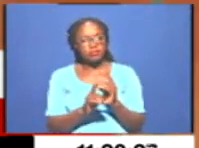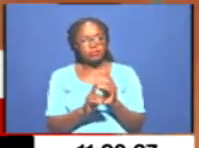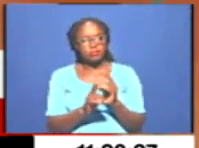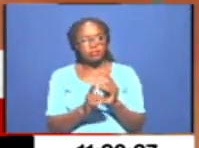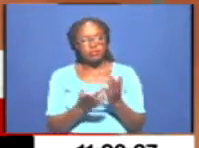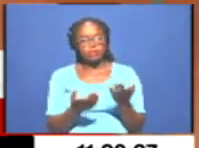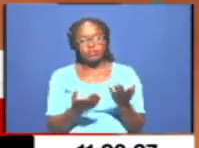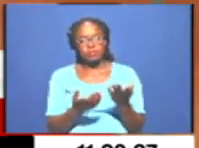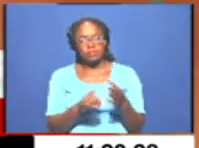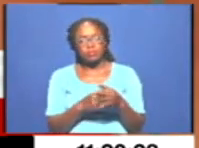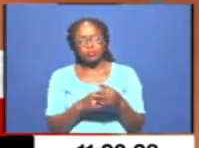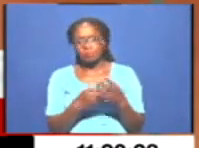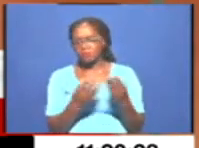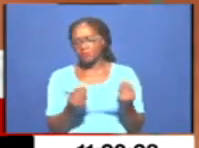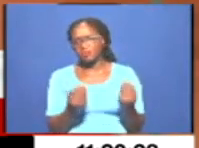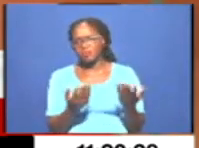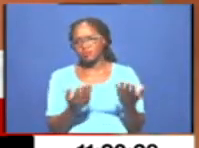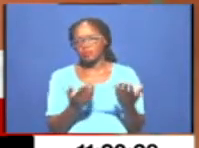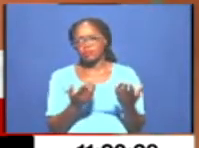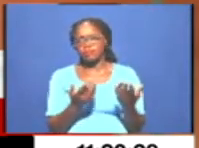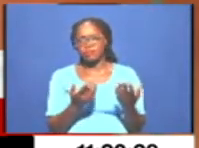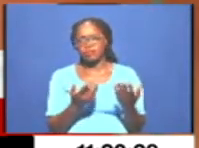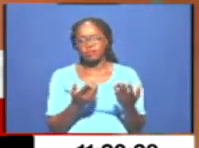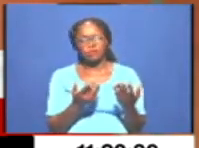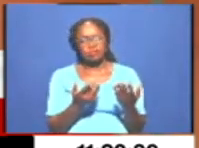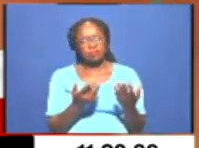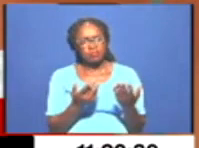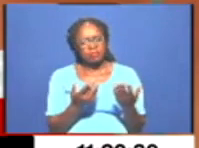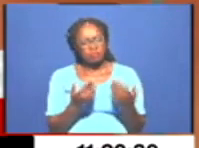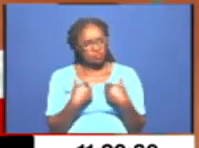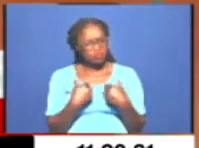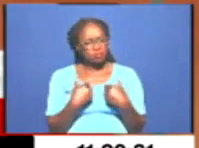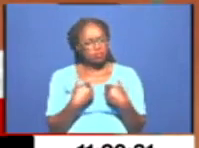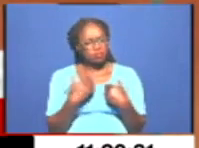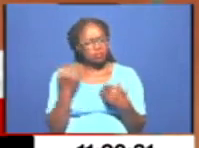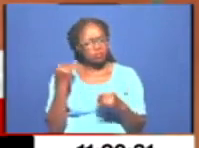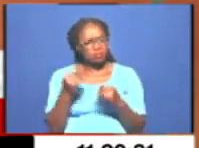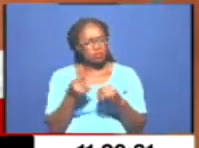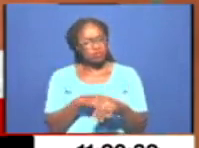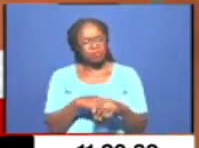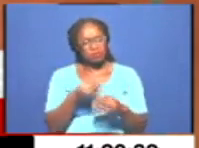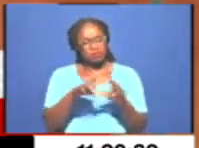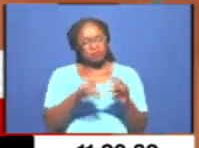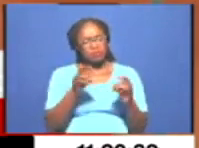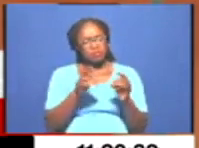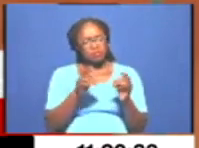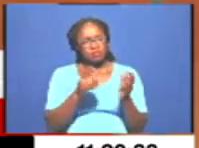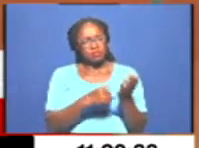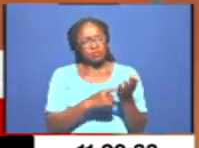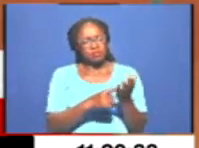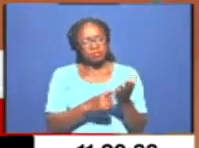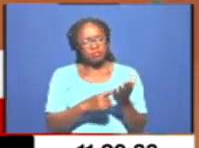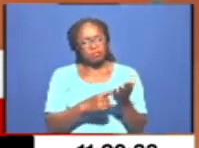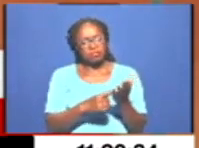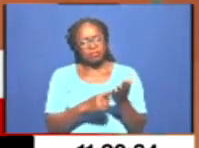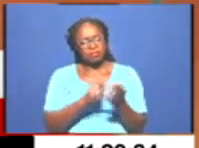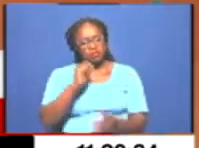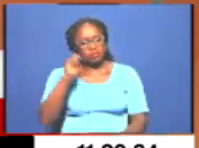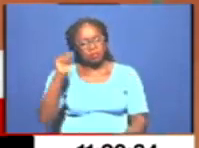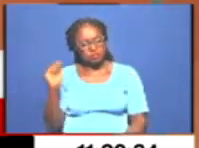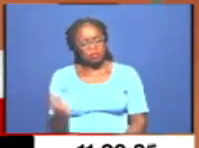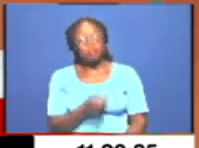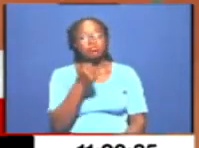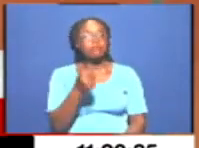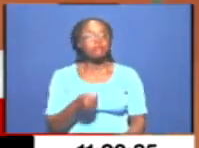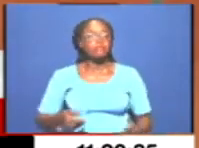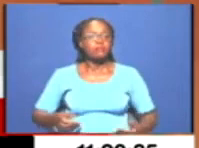Let's start very simple. I can mention athletics. I know the last time we picked up a medal in golf at the youth games, I think that